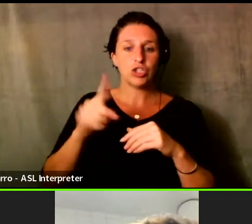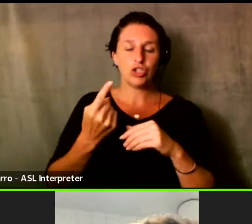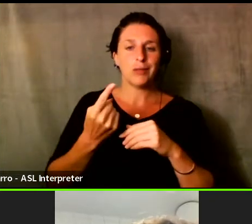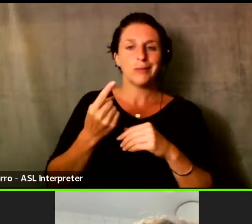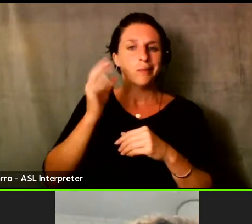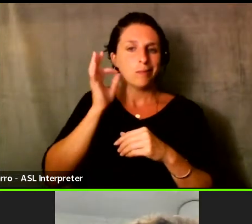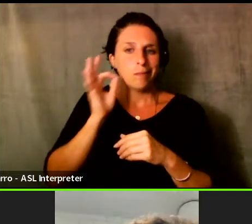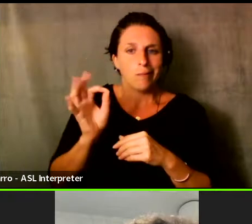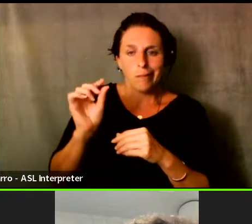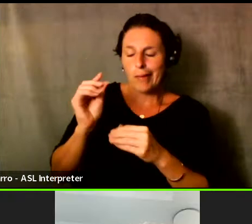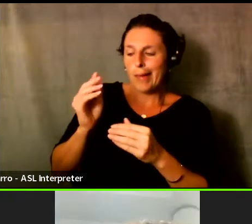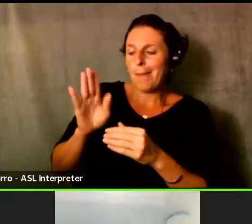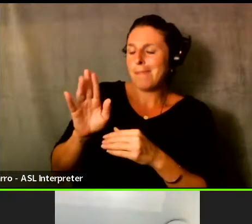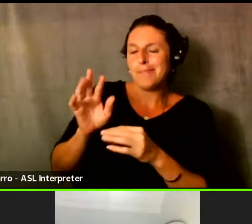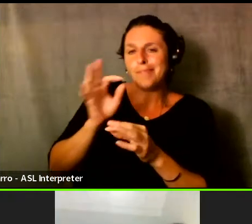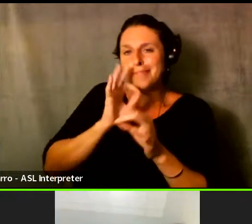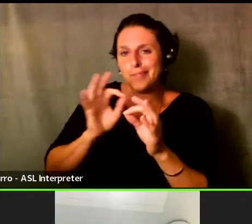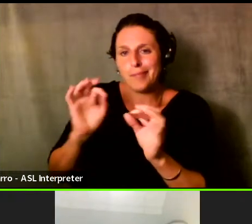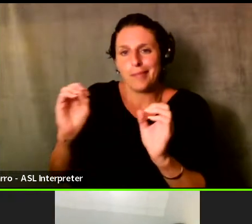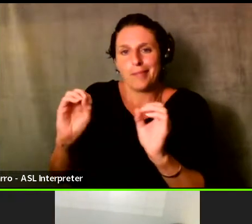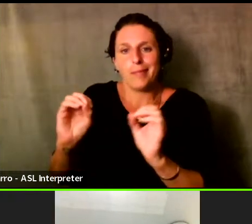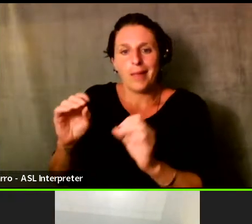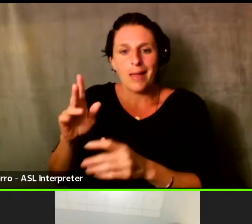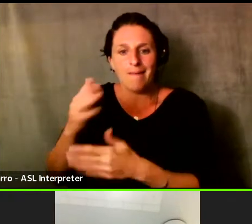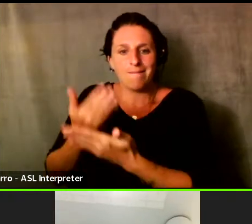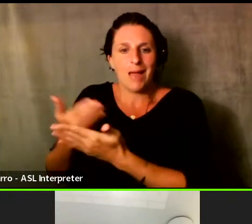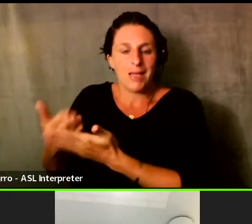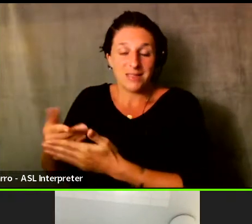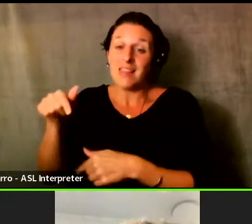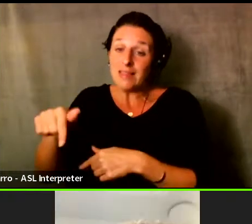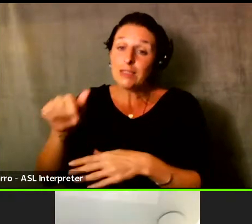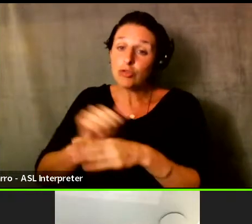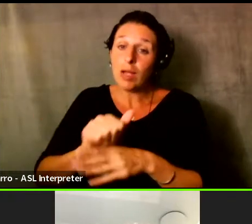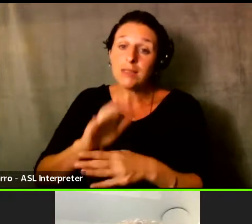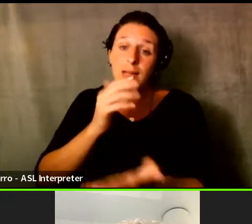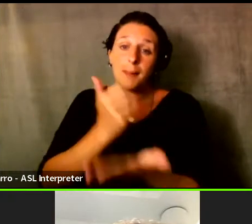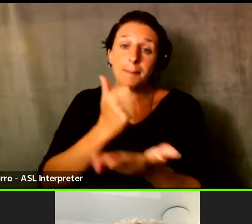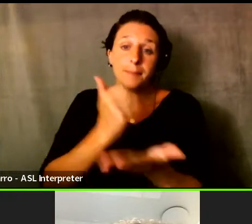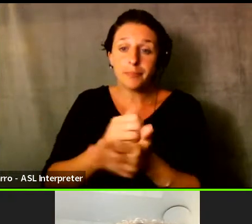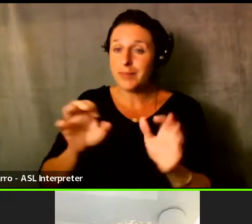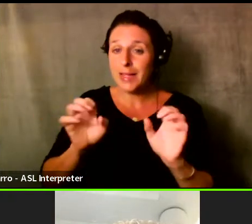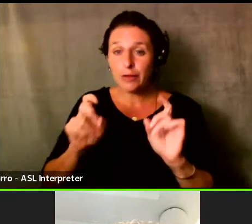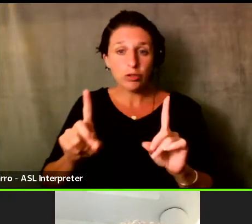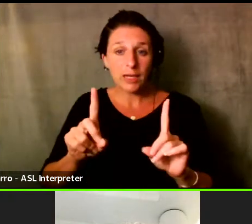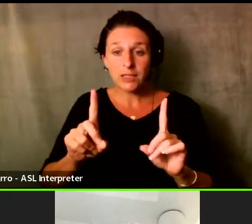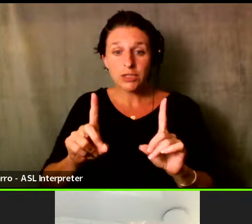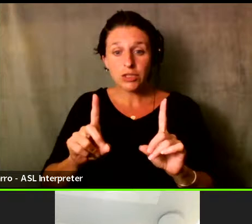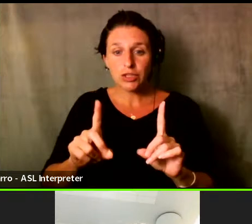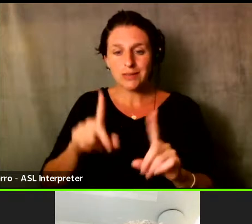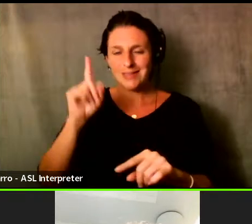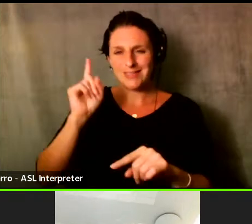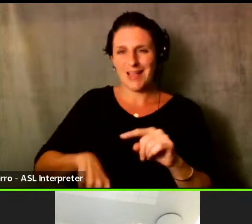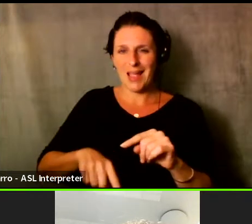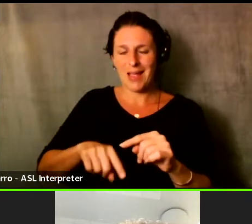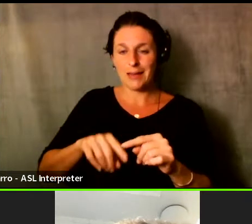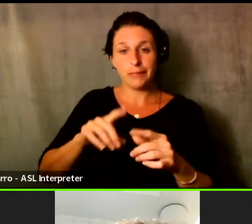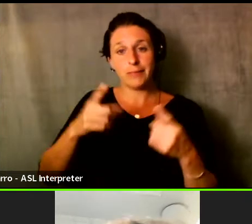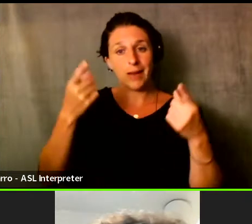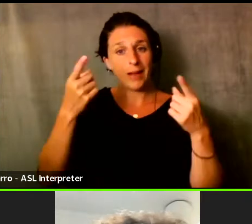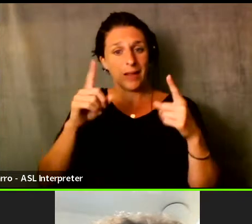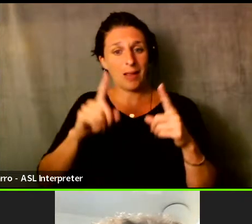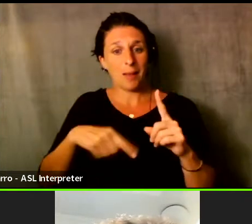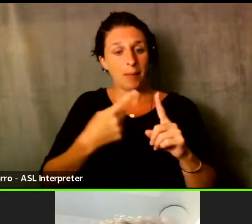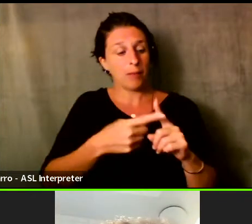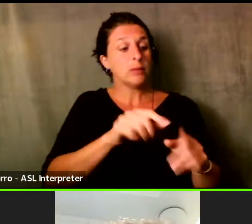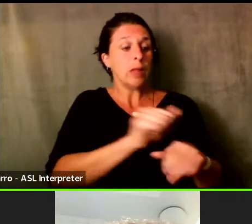this training helps with that. Education cannot be about slavery happened, then